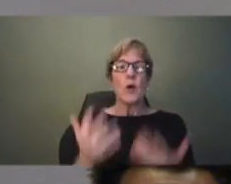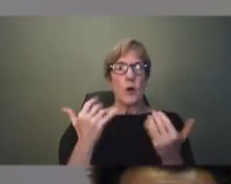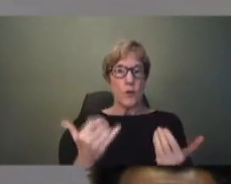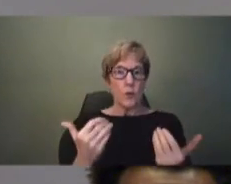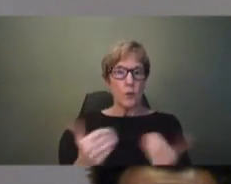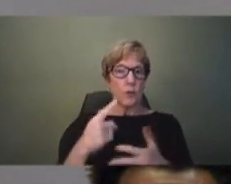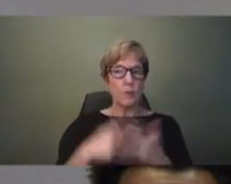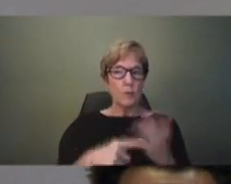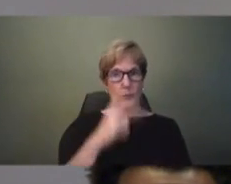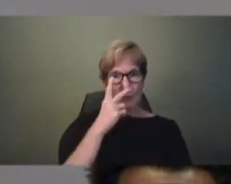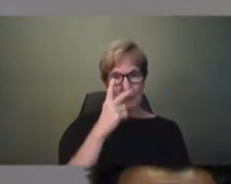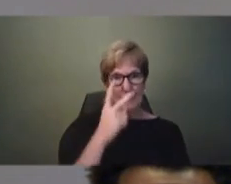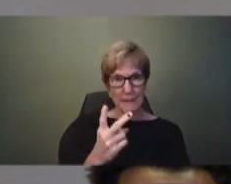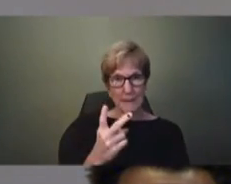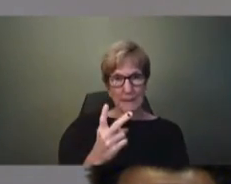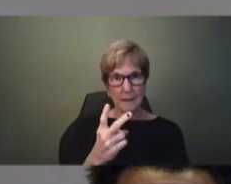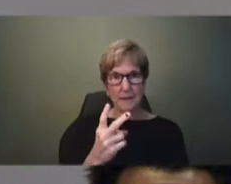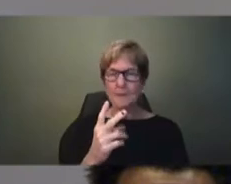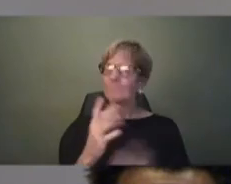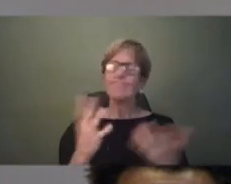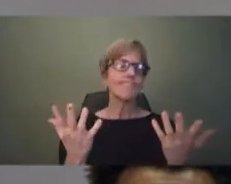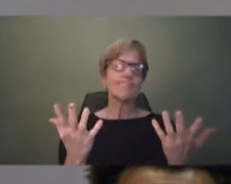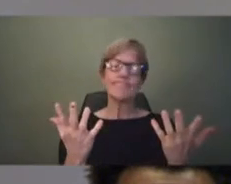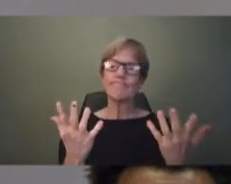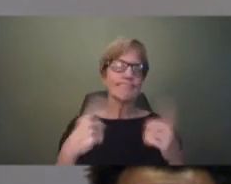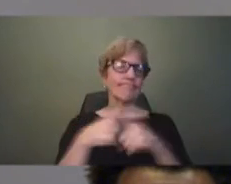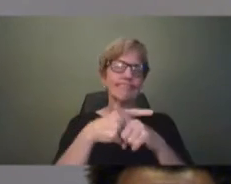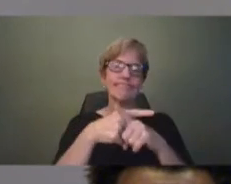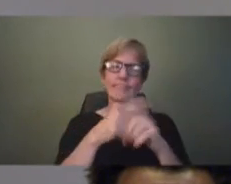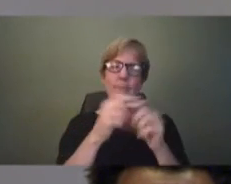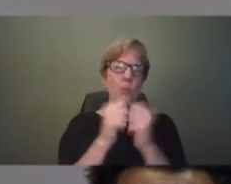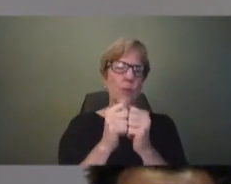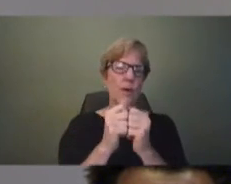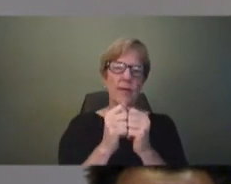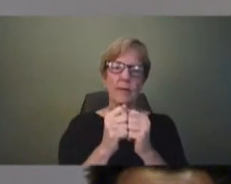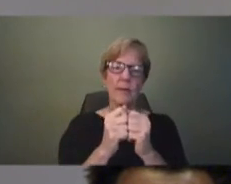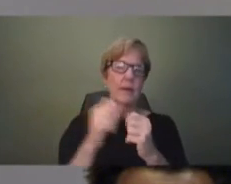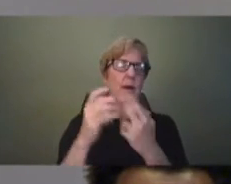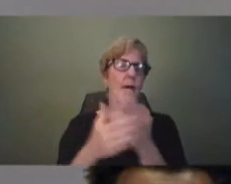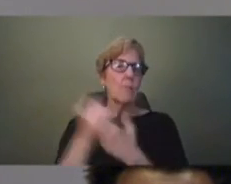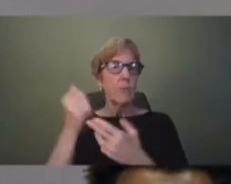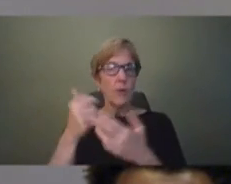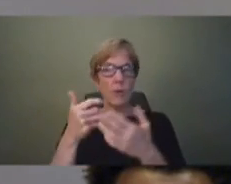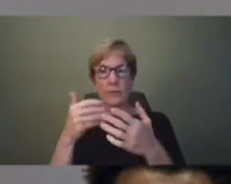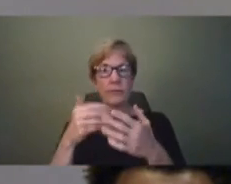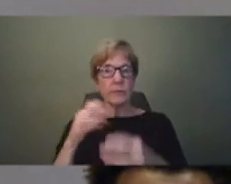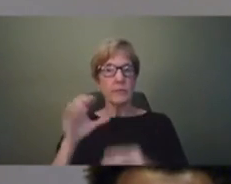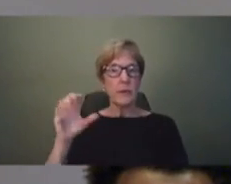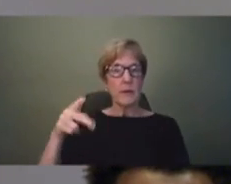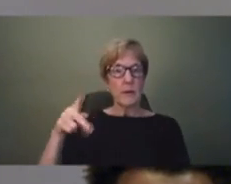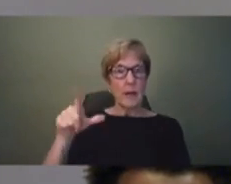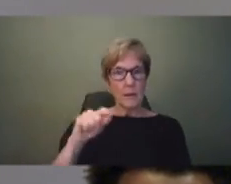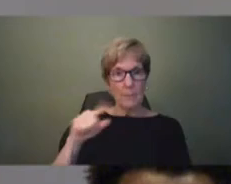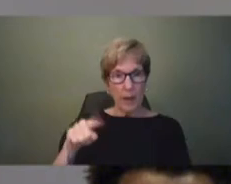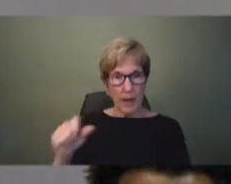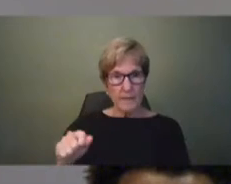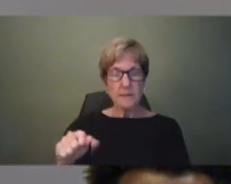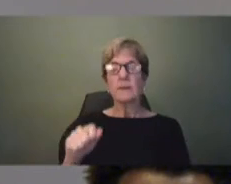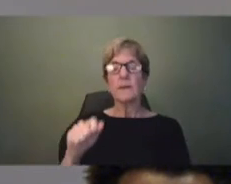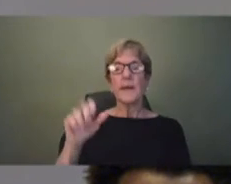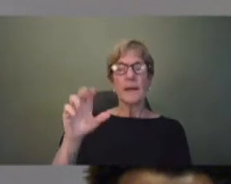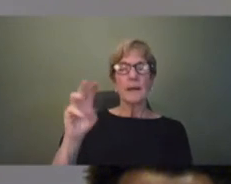see is in congruent with um both neighborhoods um both from a residential and a